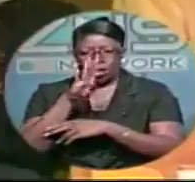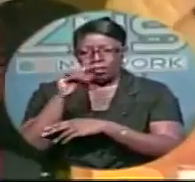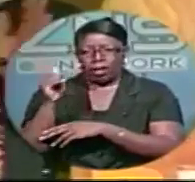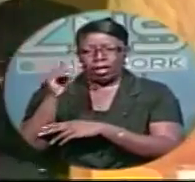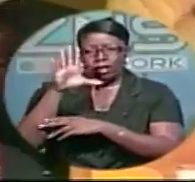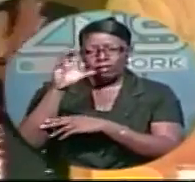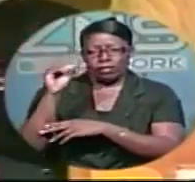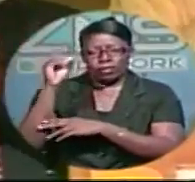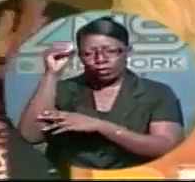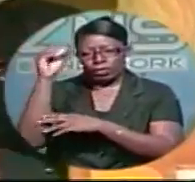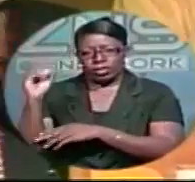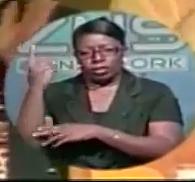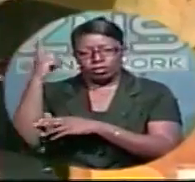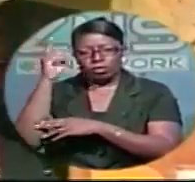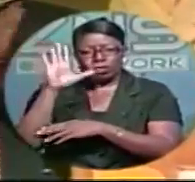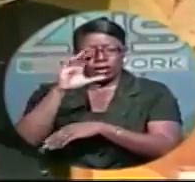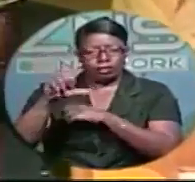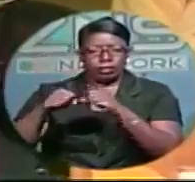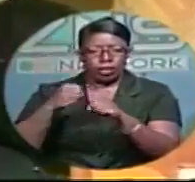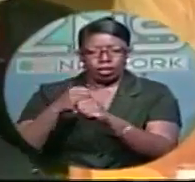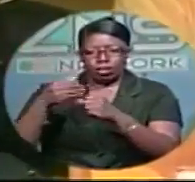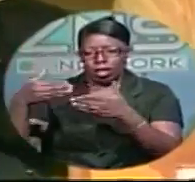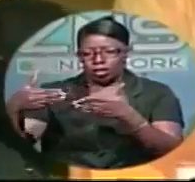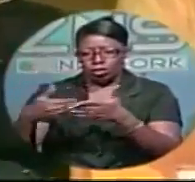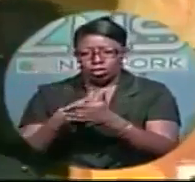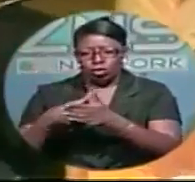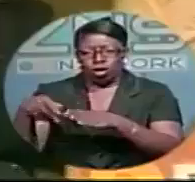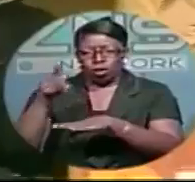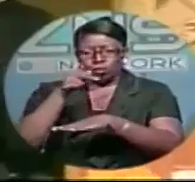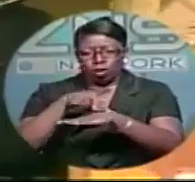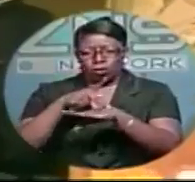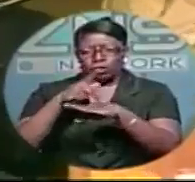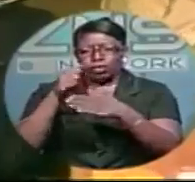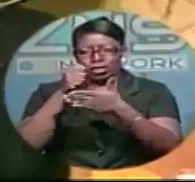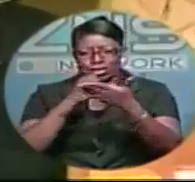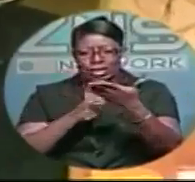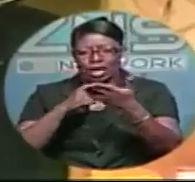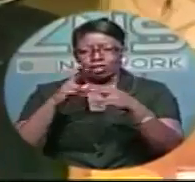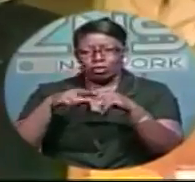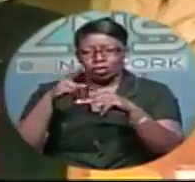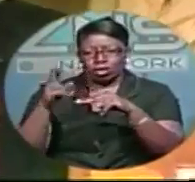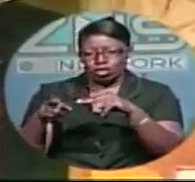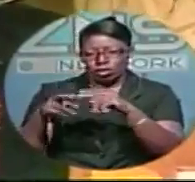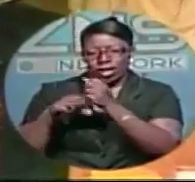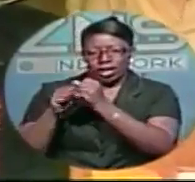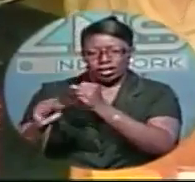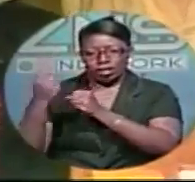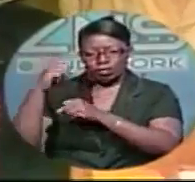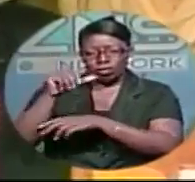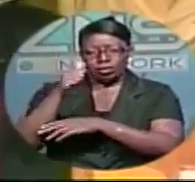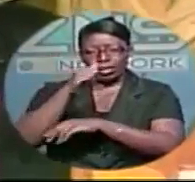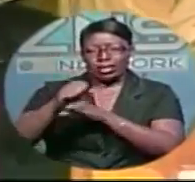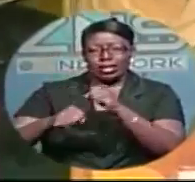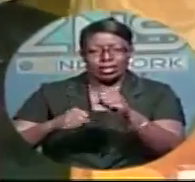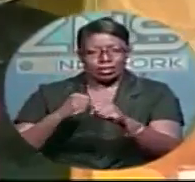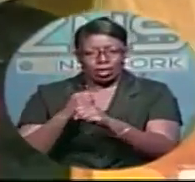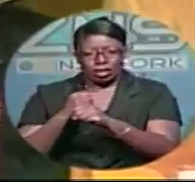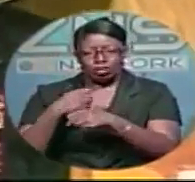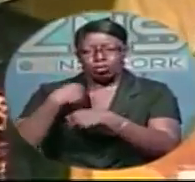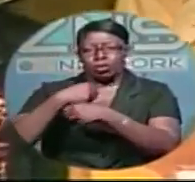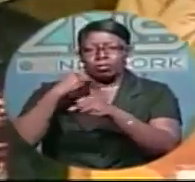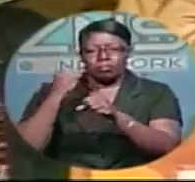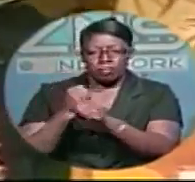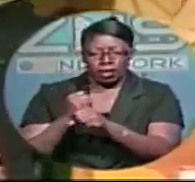50% for 5 years. And for new properties, the tax reduction extends for 10 years. We are going to